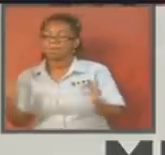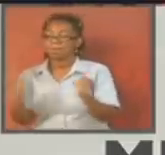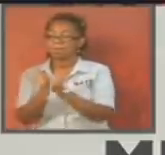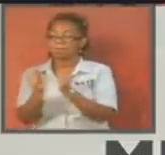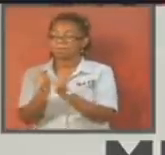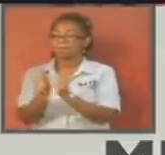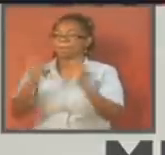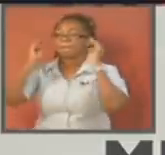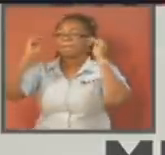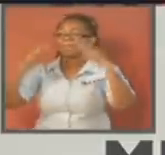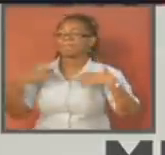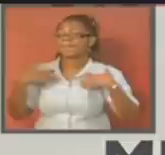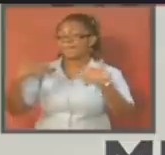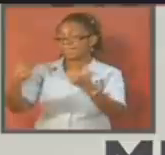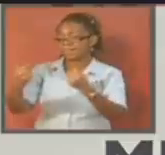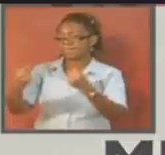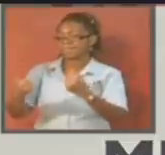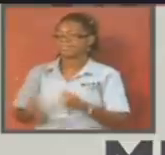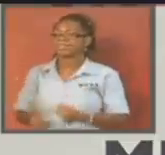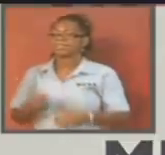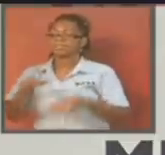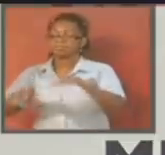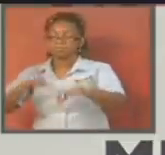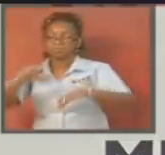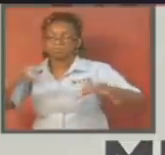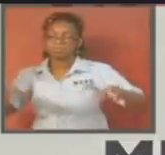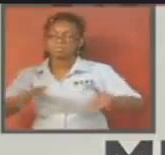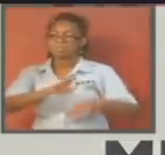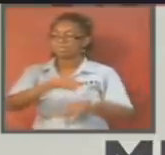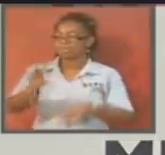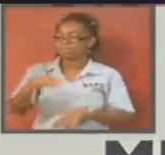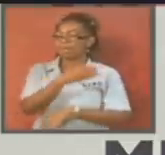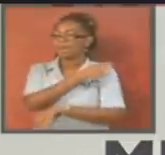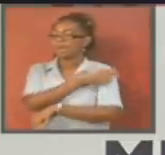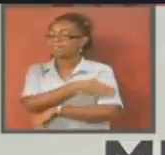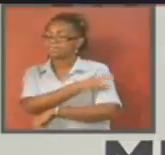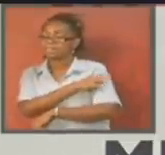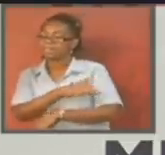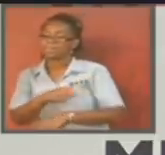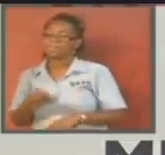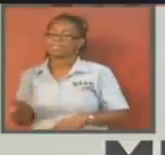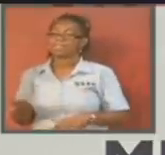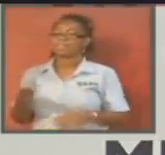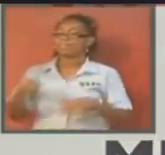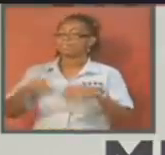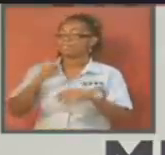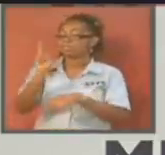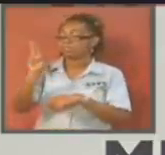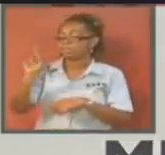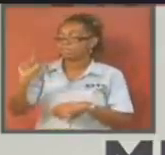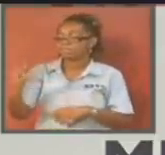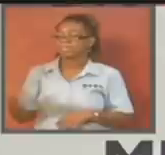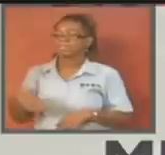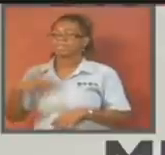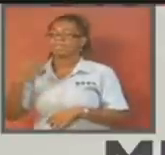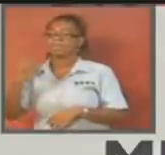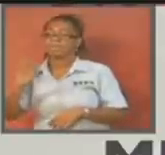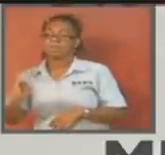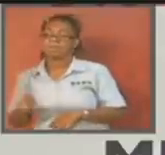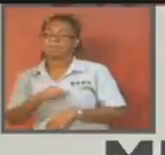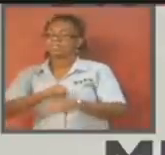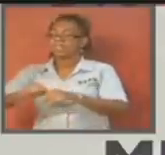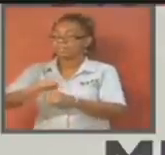vaccination sites set up by the ministry or its affiliates, and doing that under the supervision of a medical